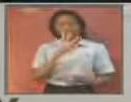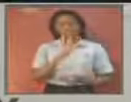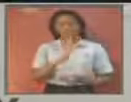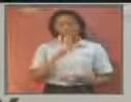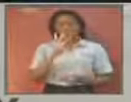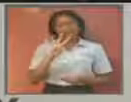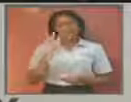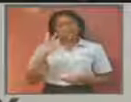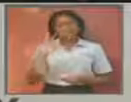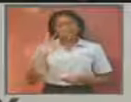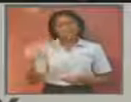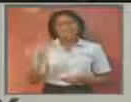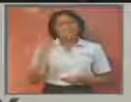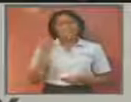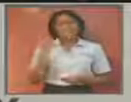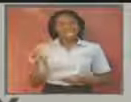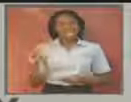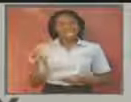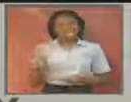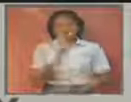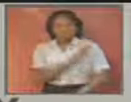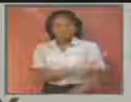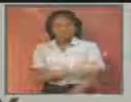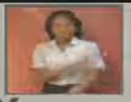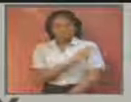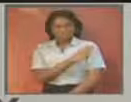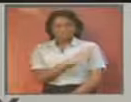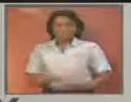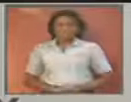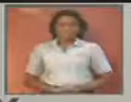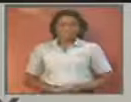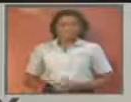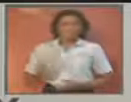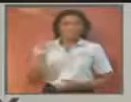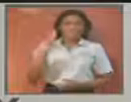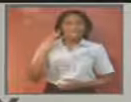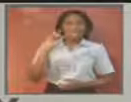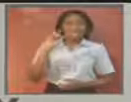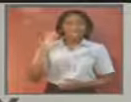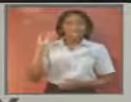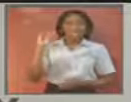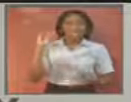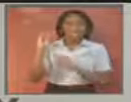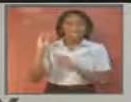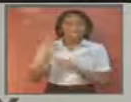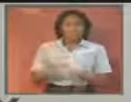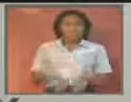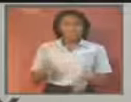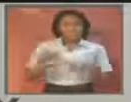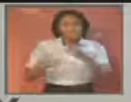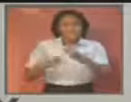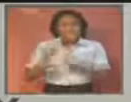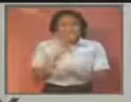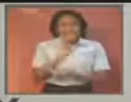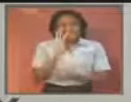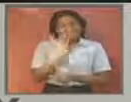2,443 at Sangre Grande Enhanced Health Center. At Toko, we've done 944,